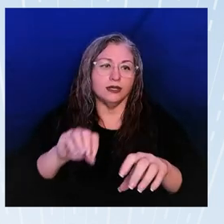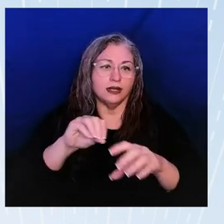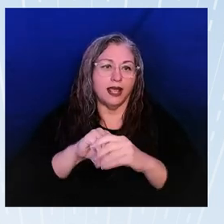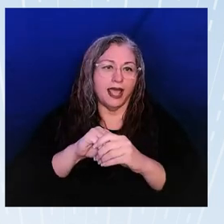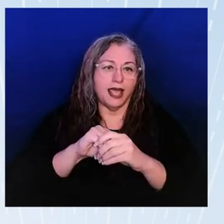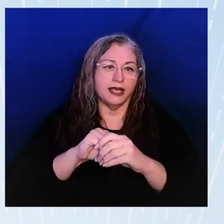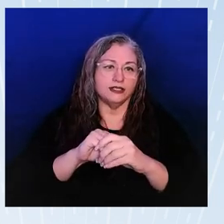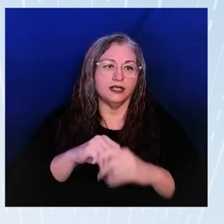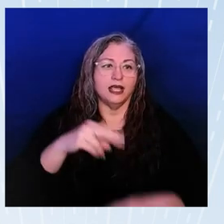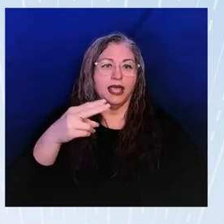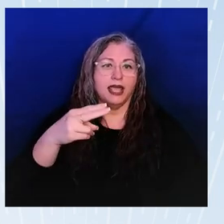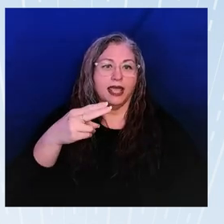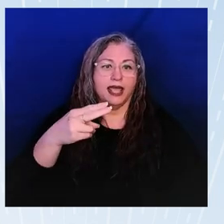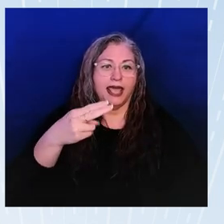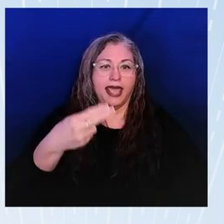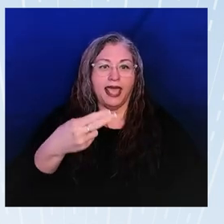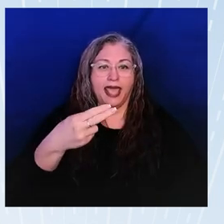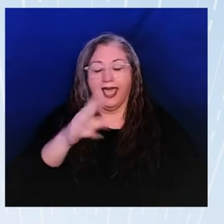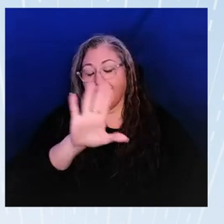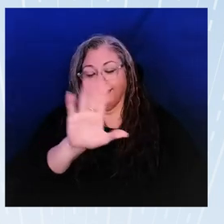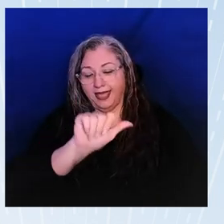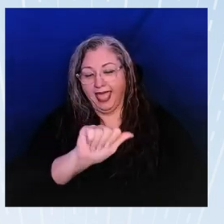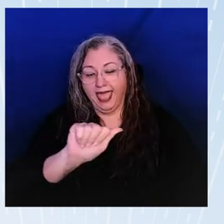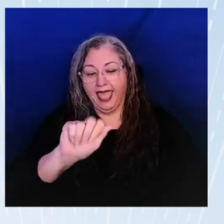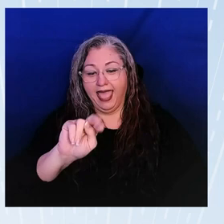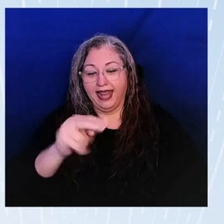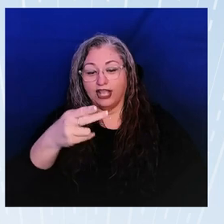npcommission@hhs.gov. That's spelled